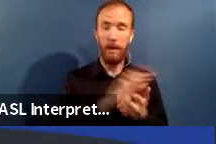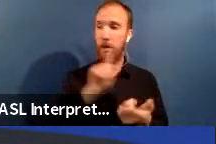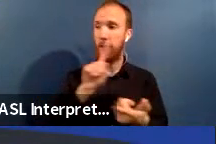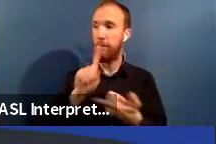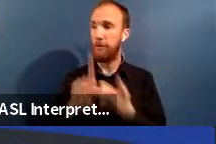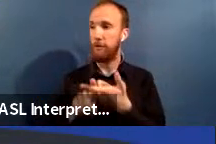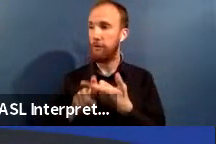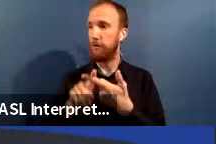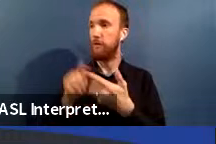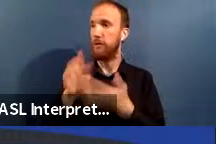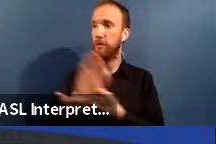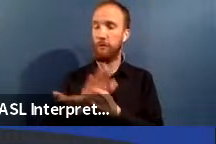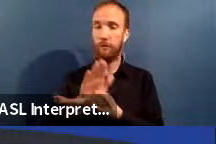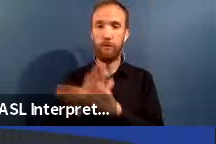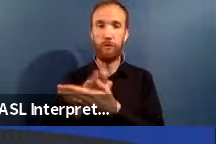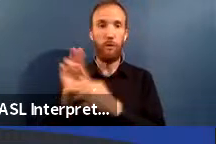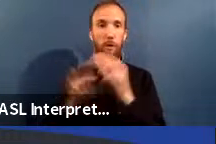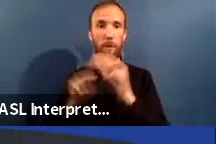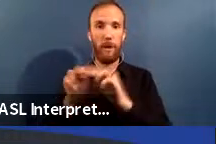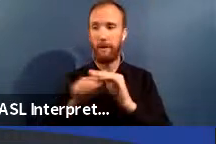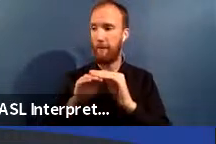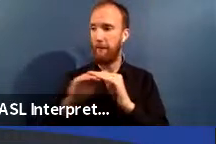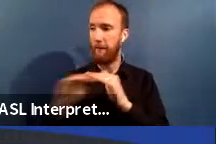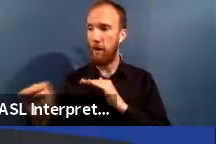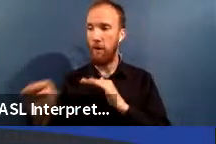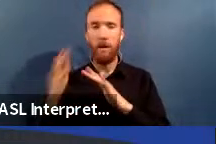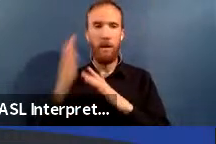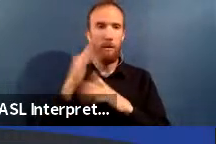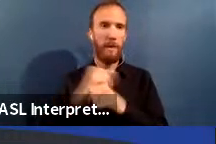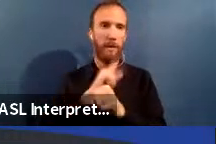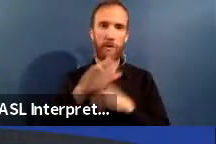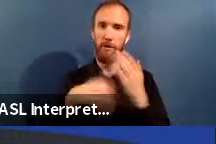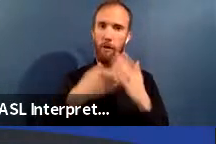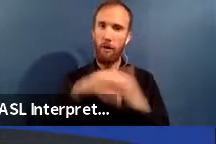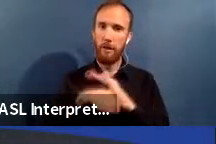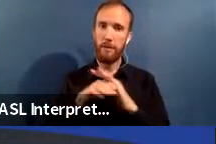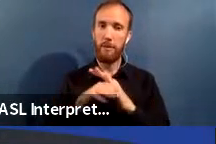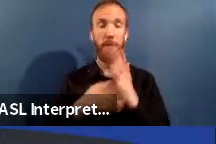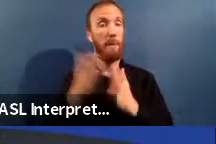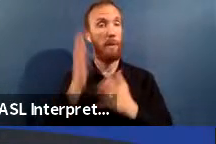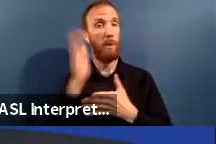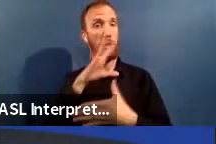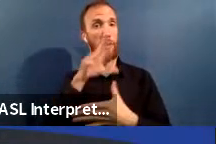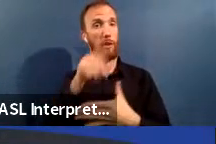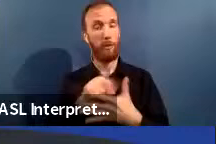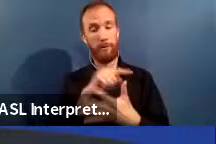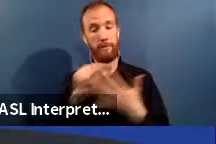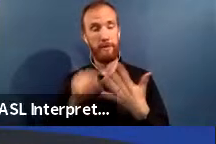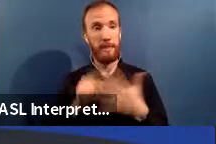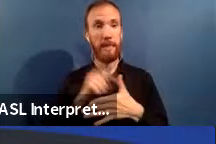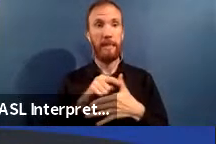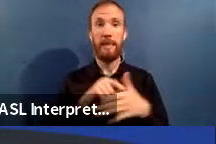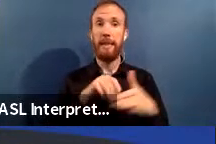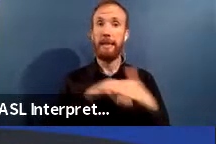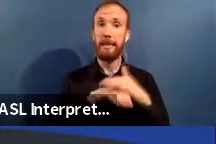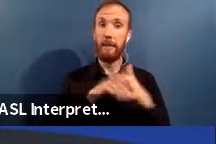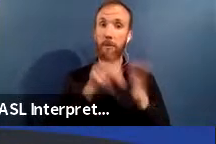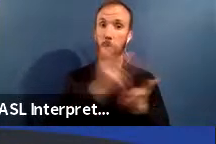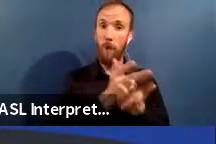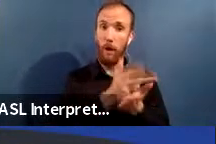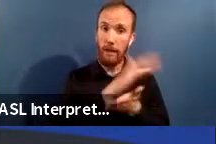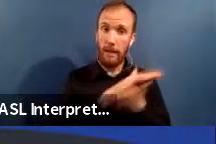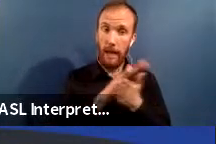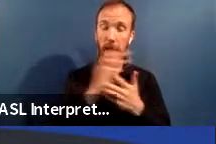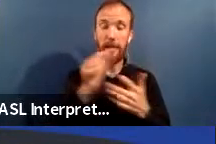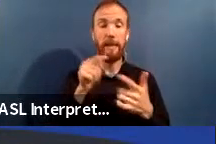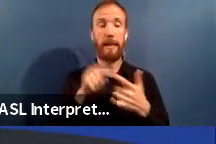and improvements could include one or more of the following. Things like the accessible parking lot, accessible